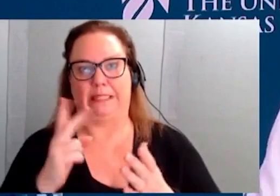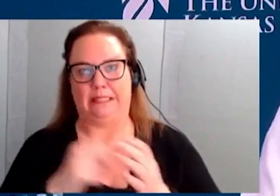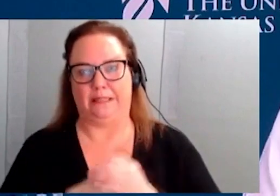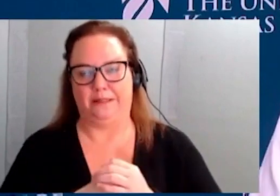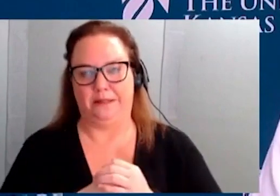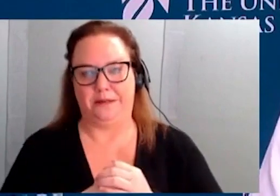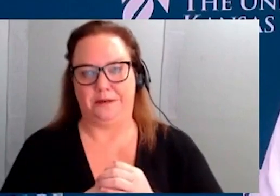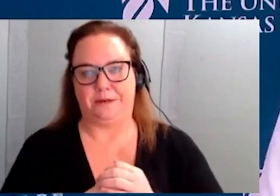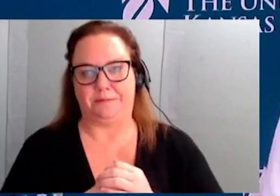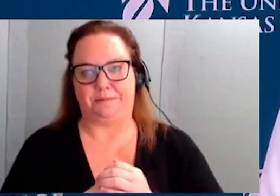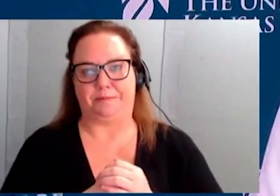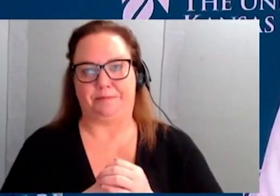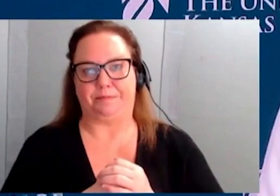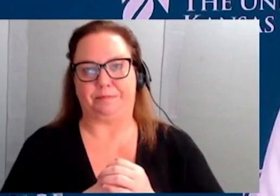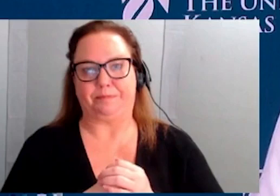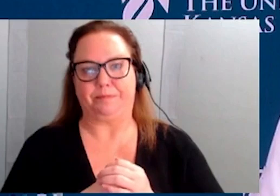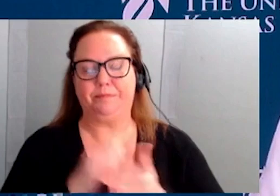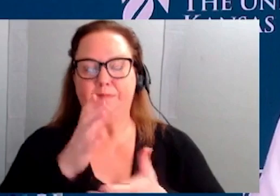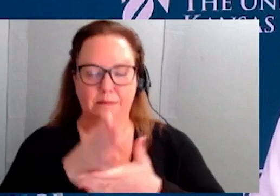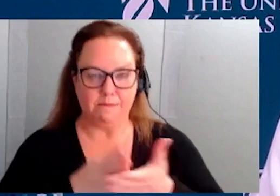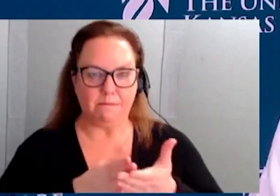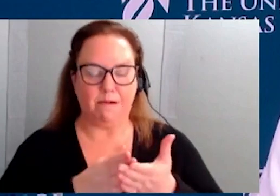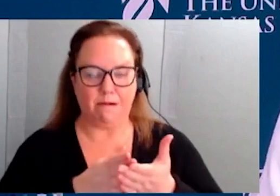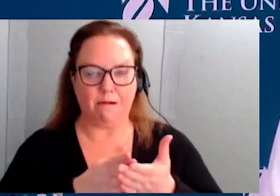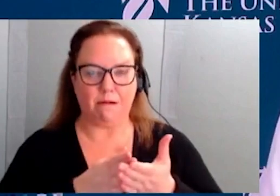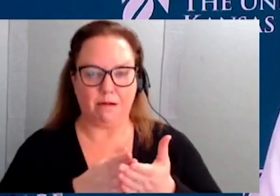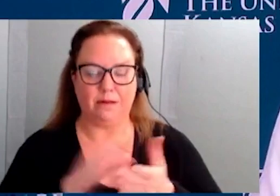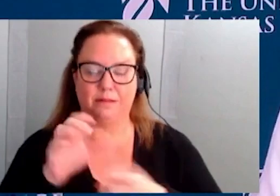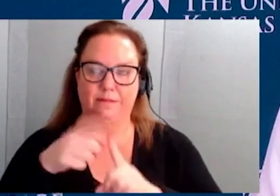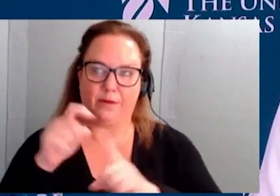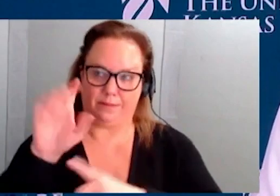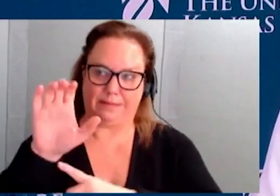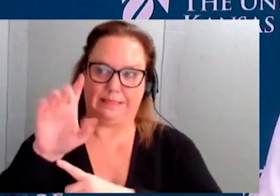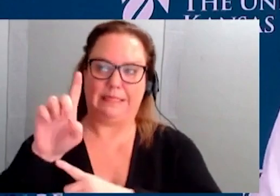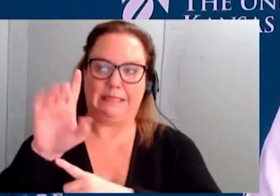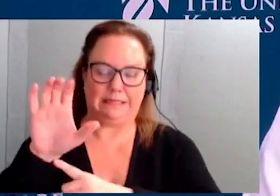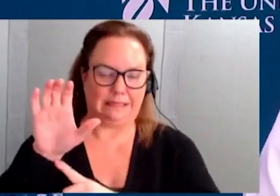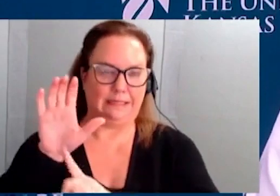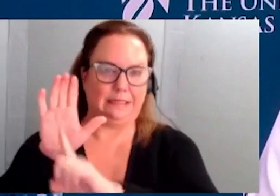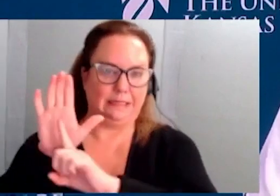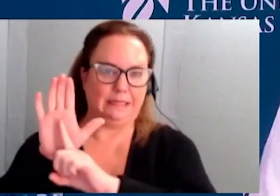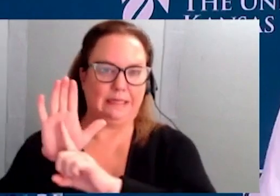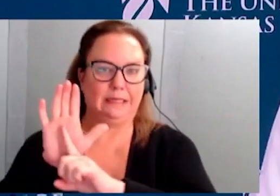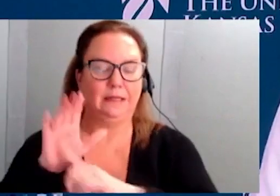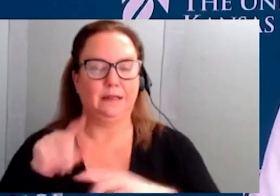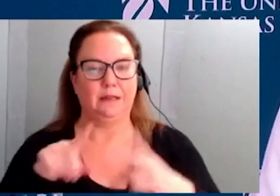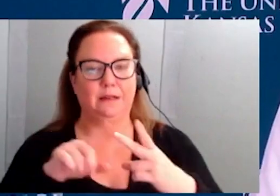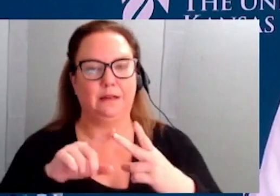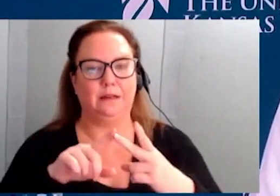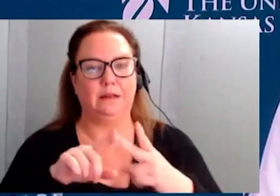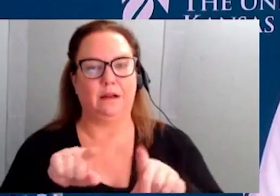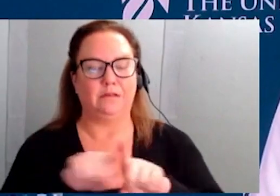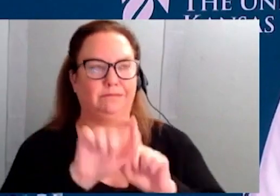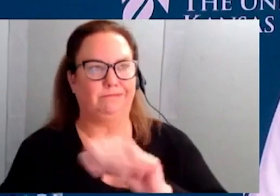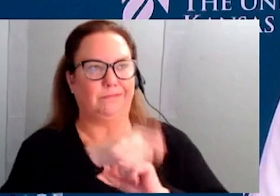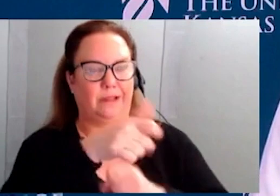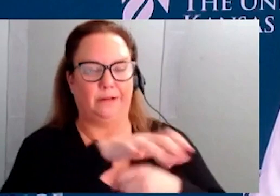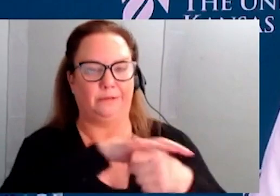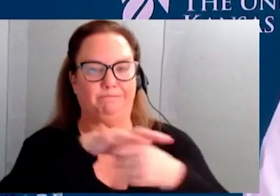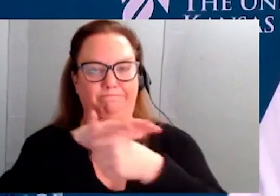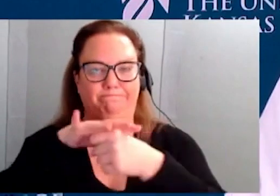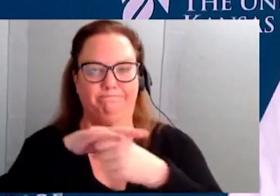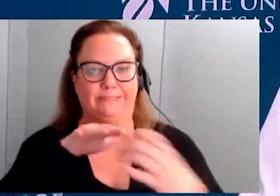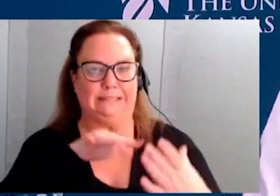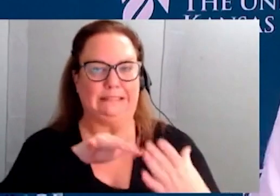so part of that comes from the CDC and also from other population-based studies that have